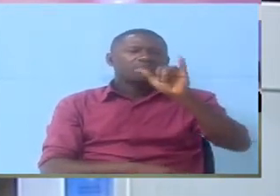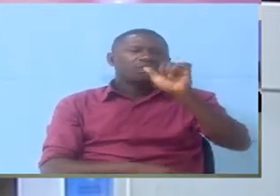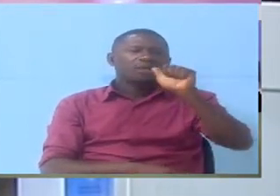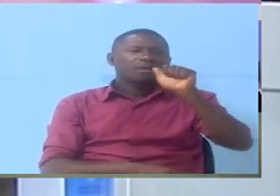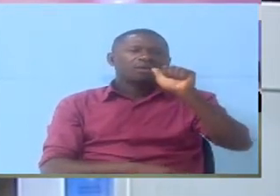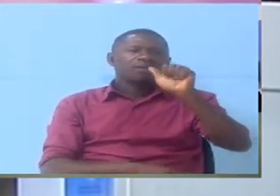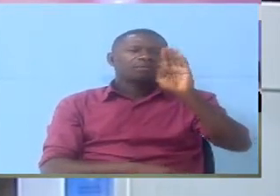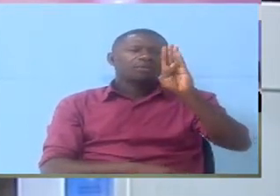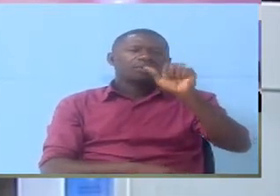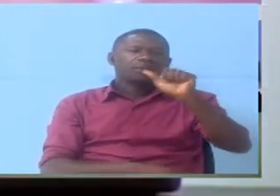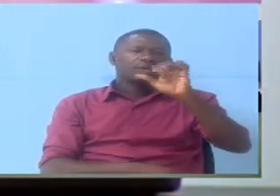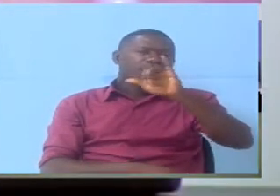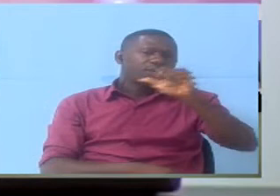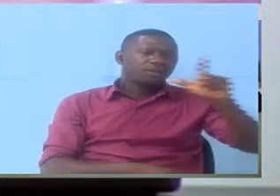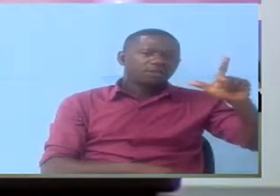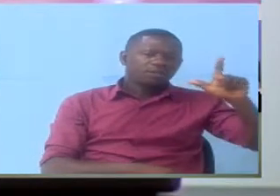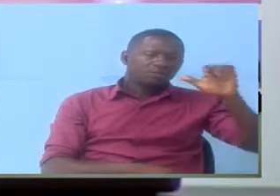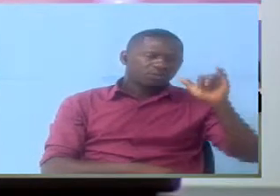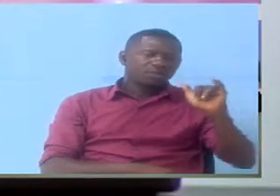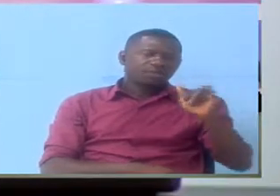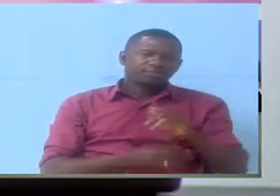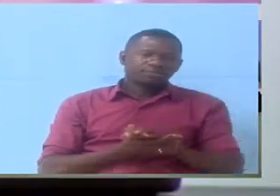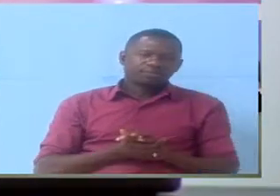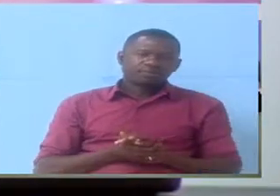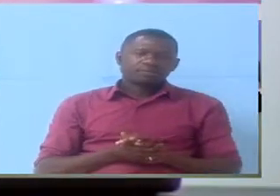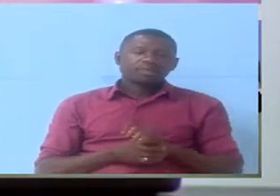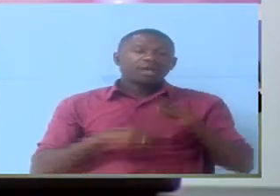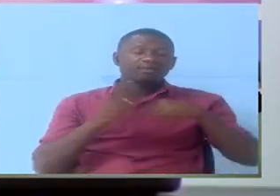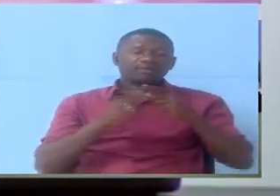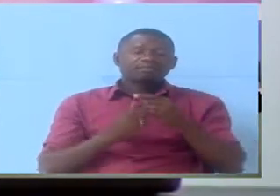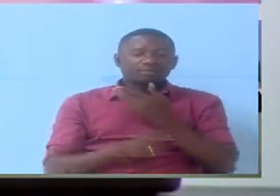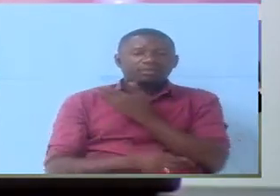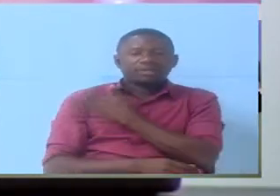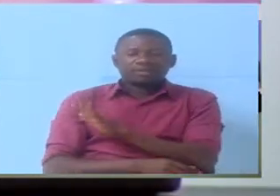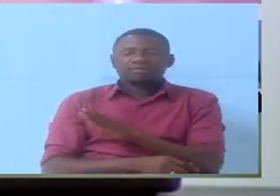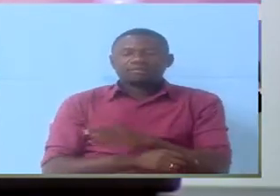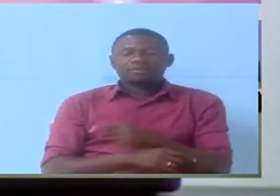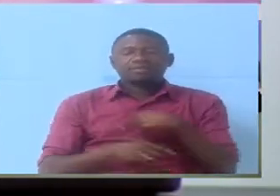nyali. And after your stint